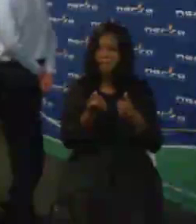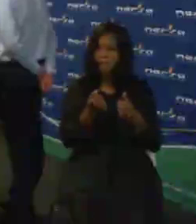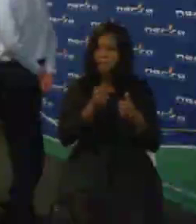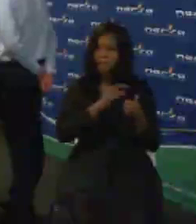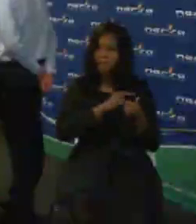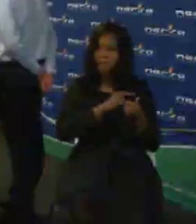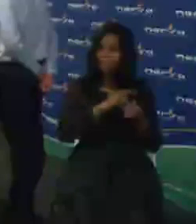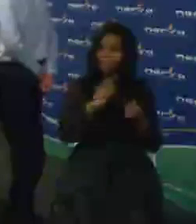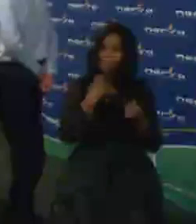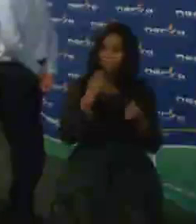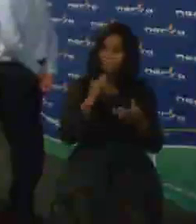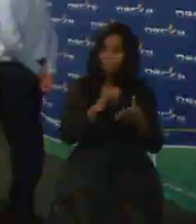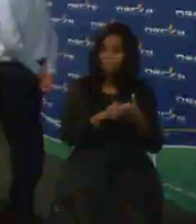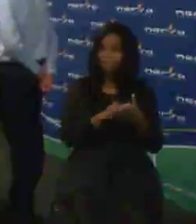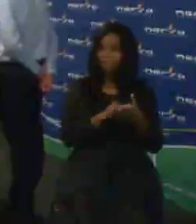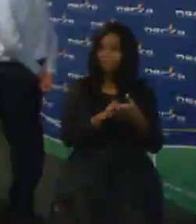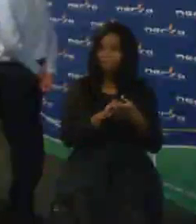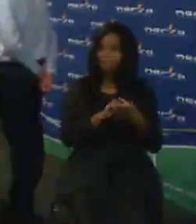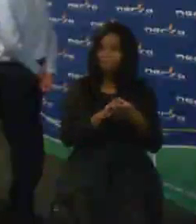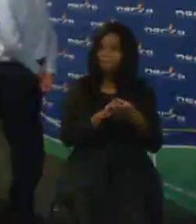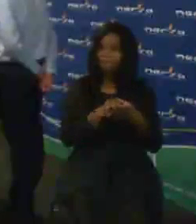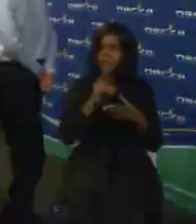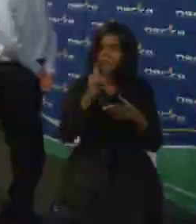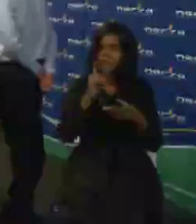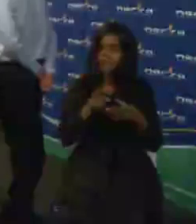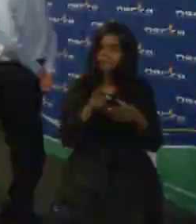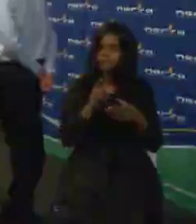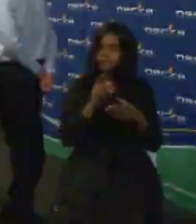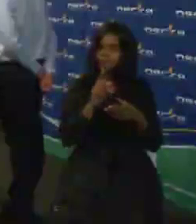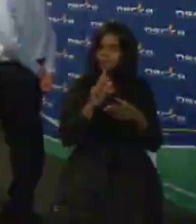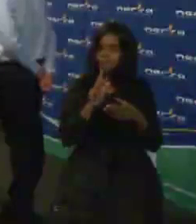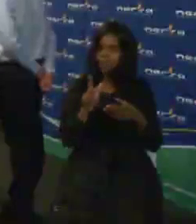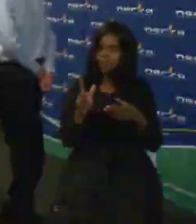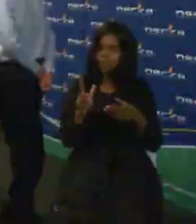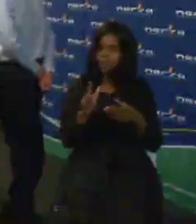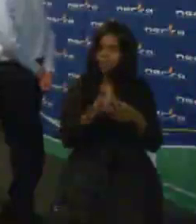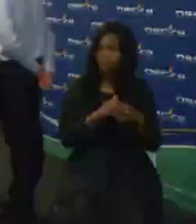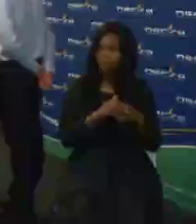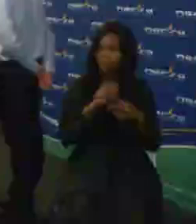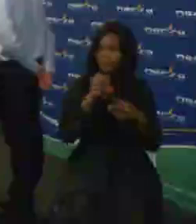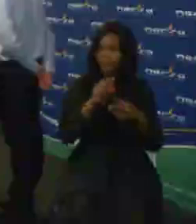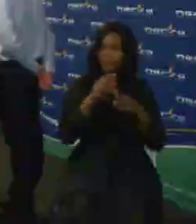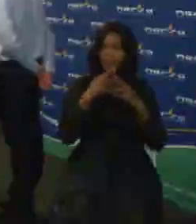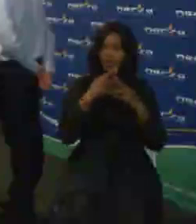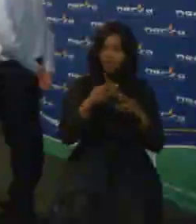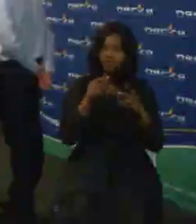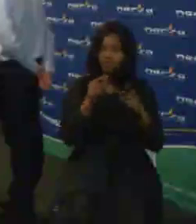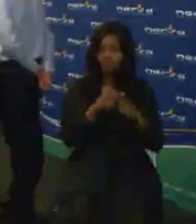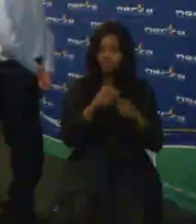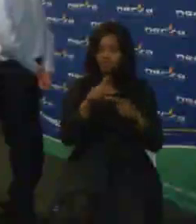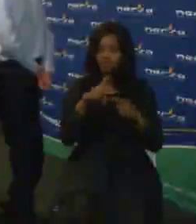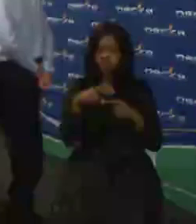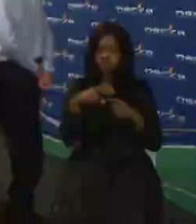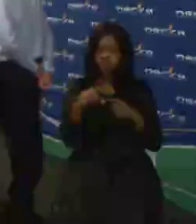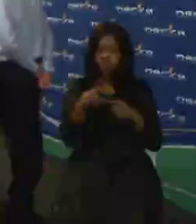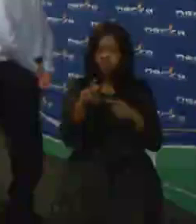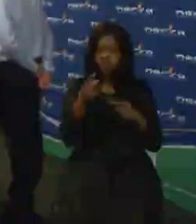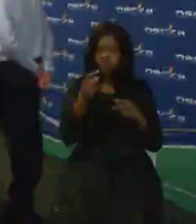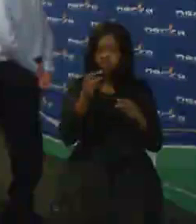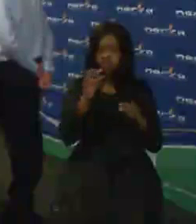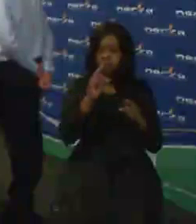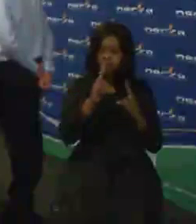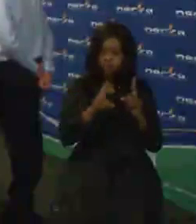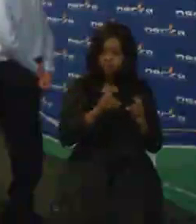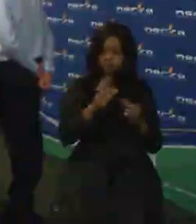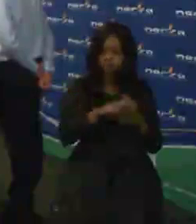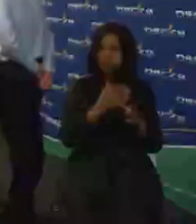Why is it that you should ignore the answer to the initial questions? Because that's where